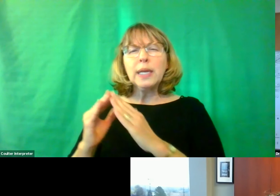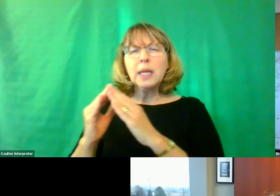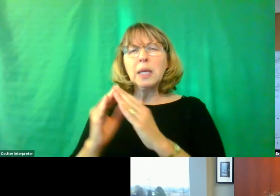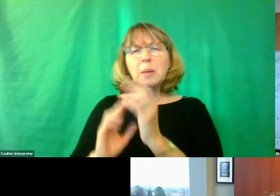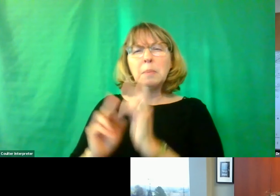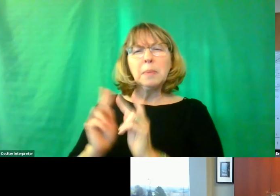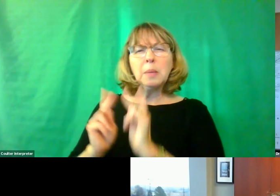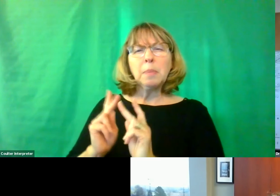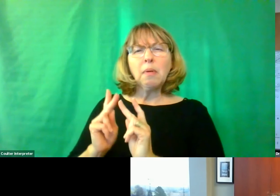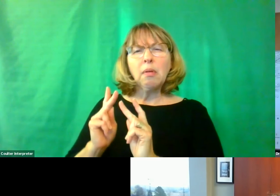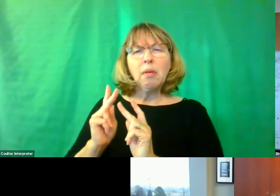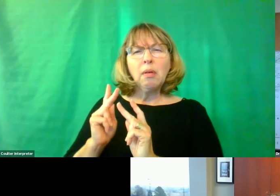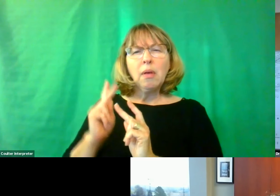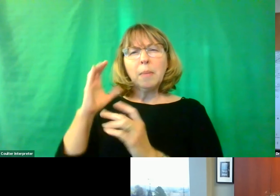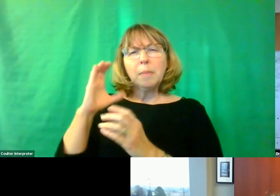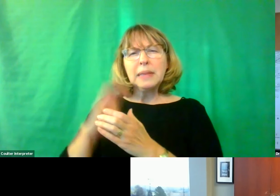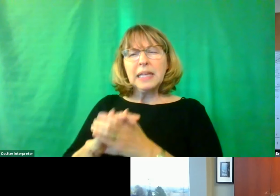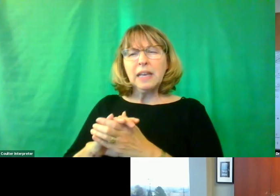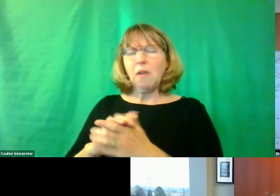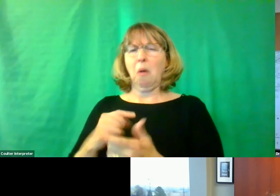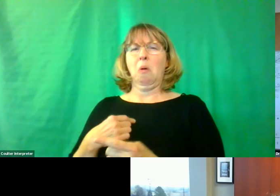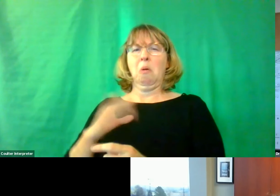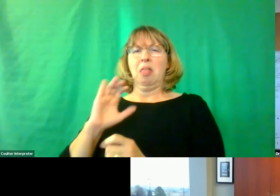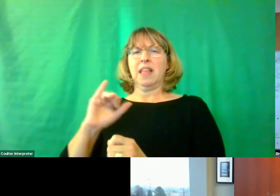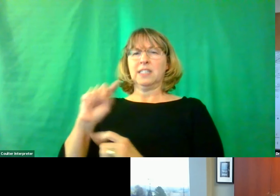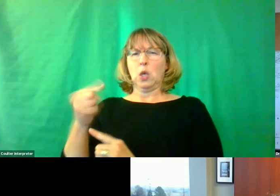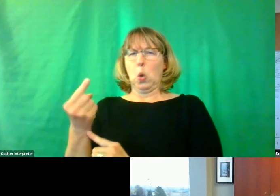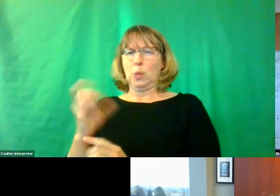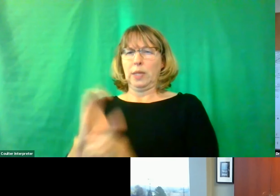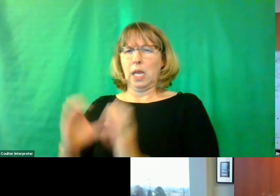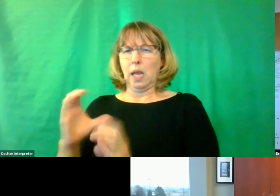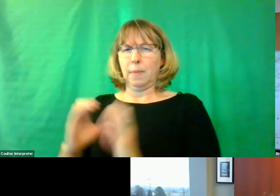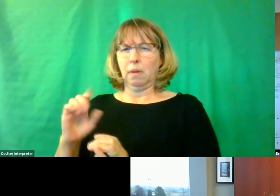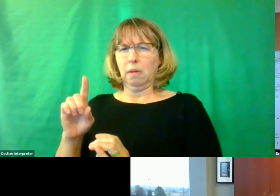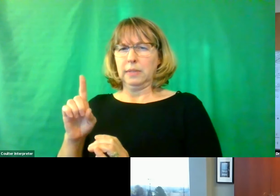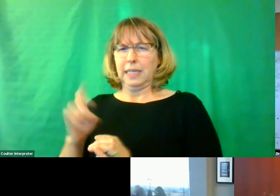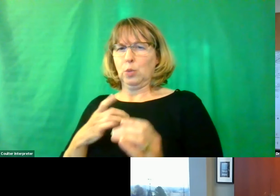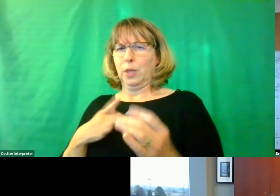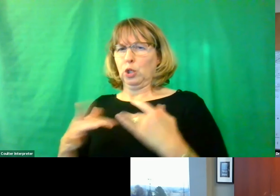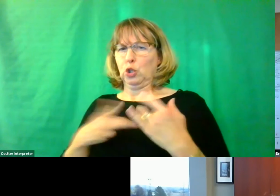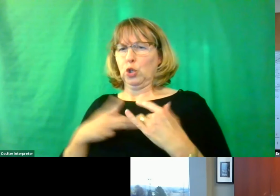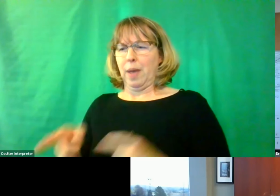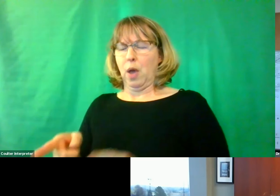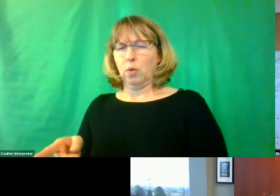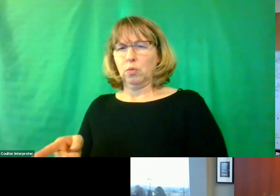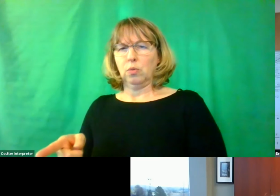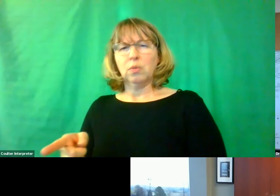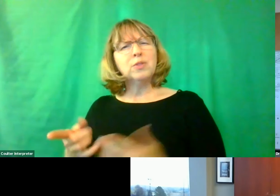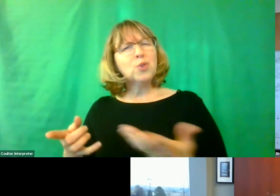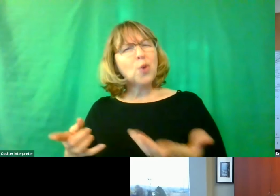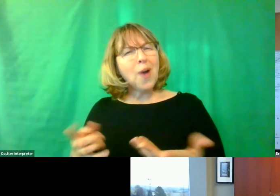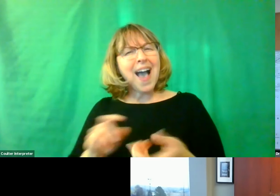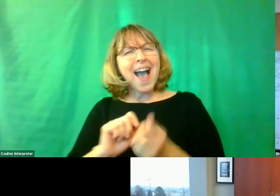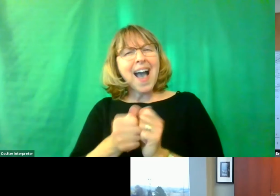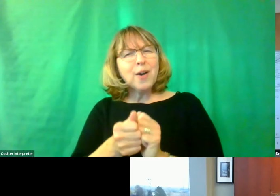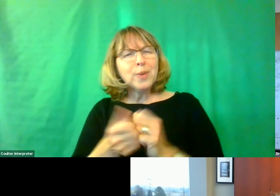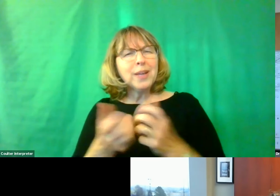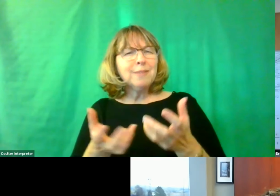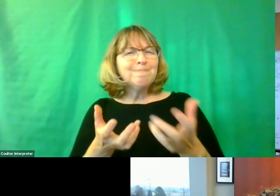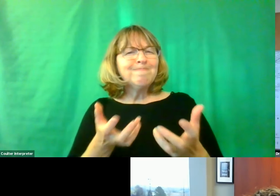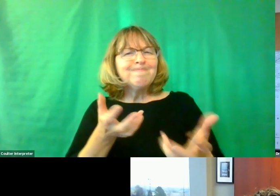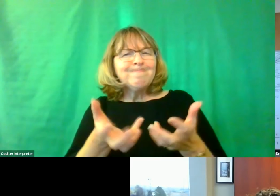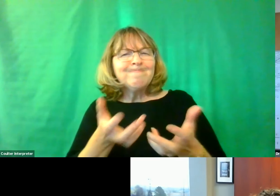that they should be concerned about. What are your thoughts about sort of how we communicate with the general public, and